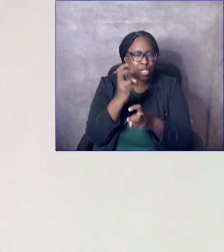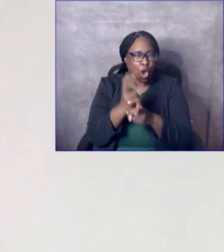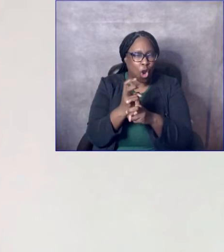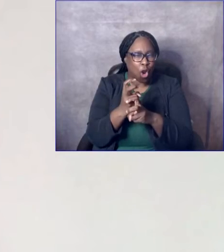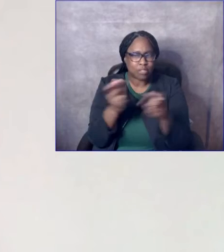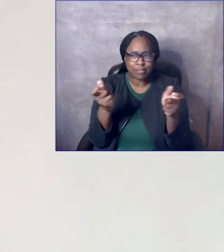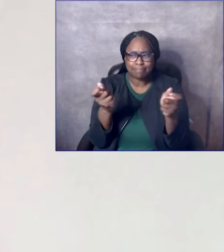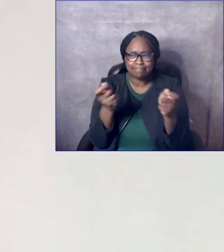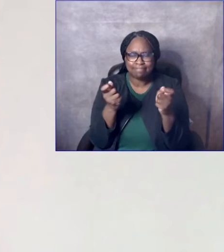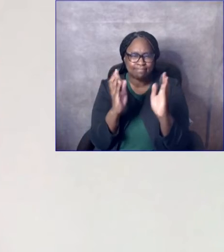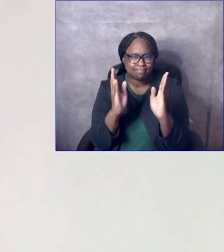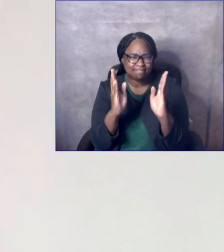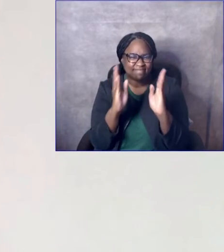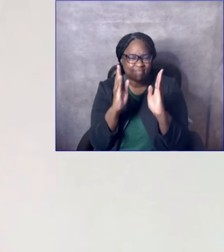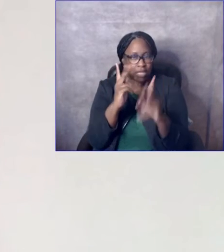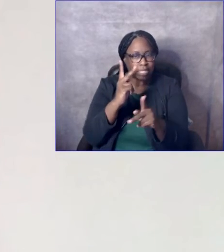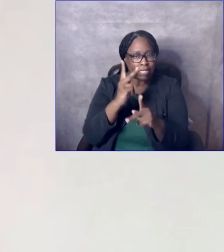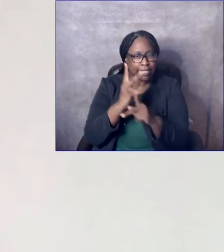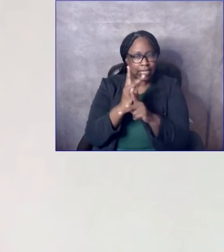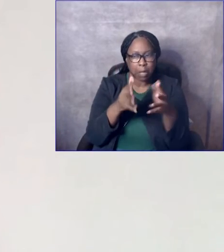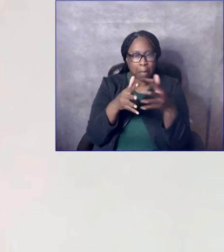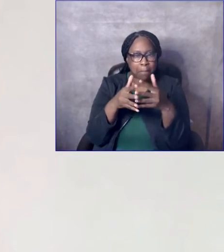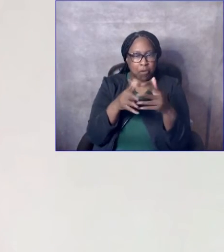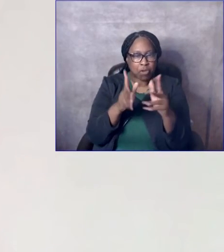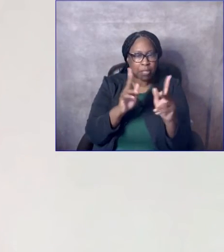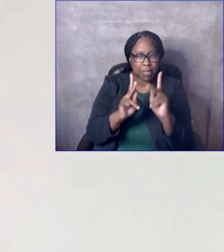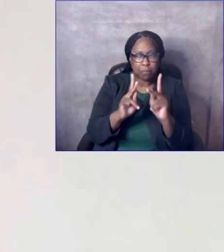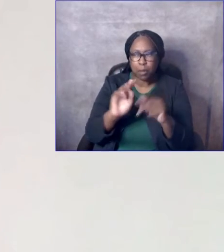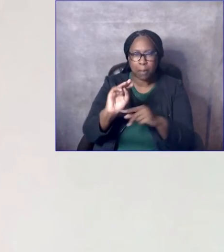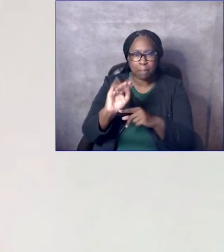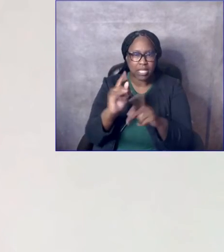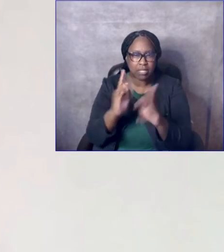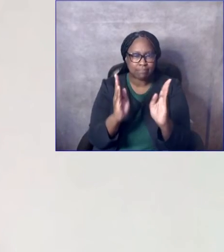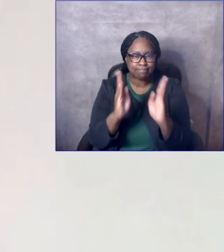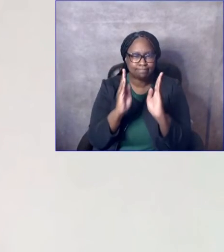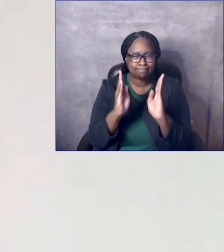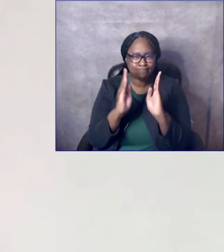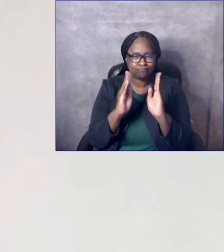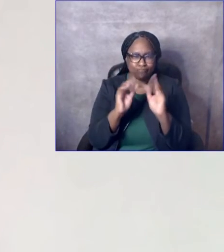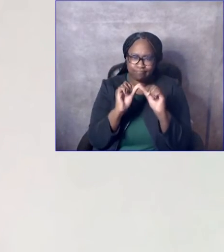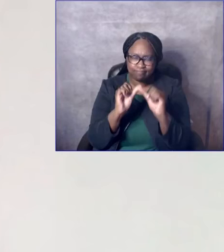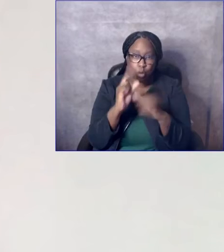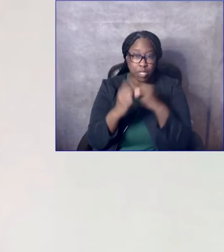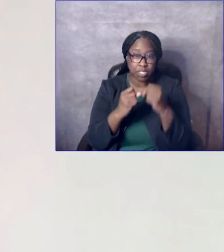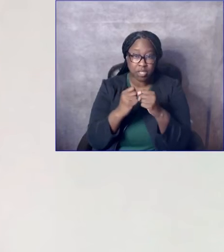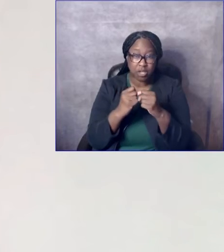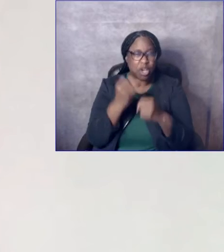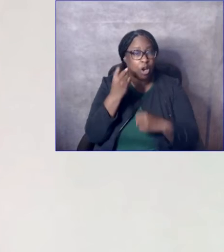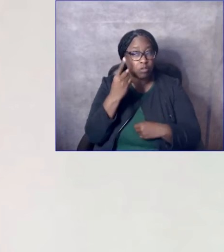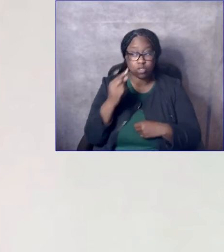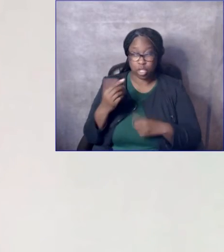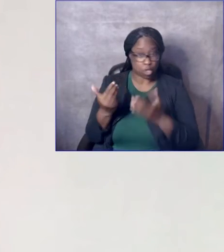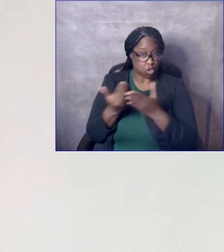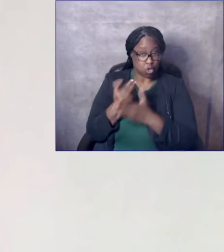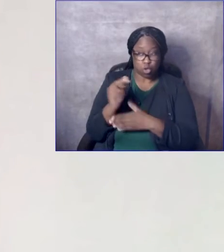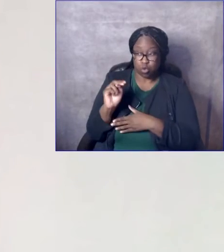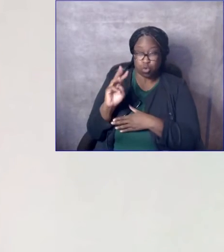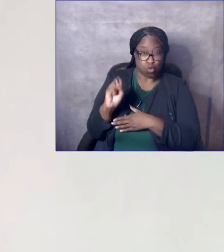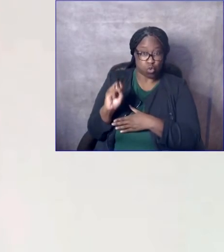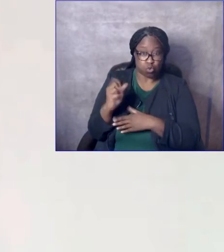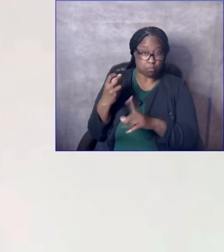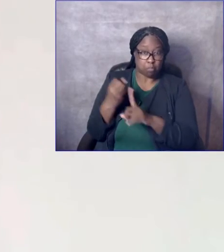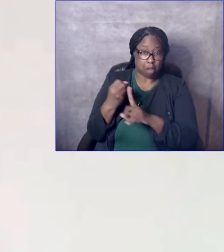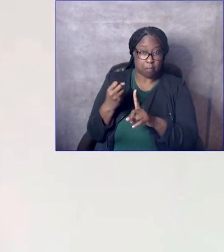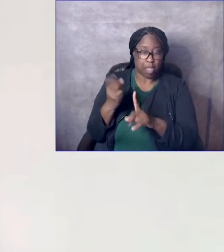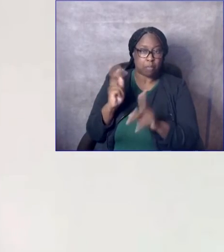and the American people on an issue for a year. I mean, a news breaks now, you get maybe 3 days, maybe a week if you're lucky. It's really hard